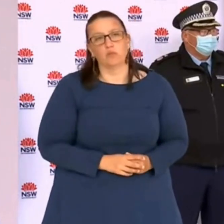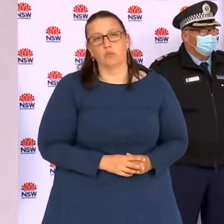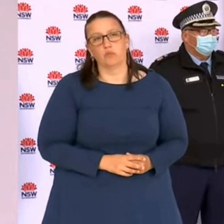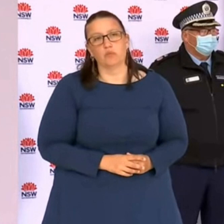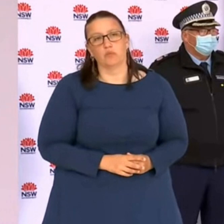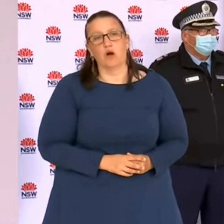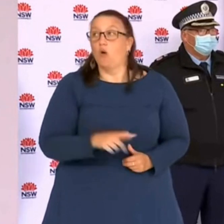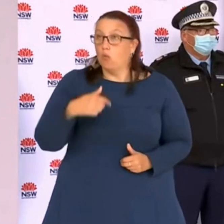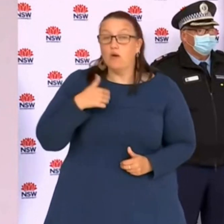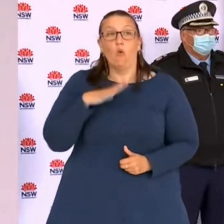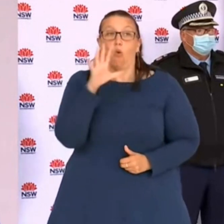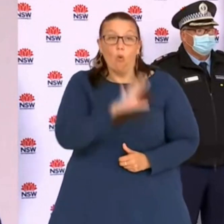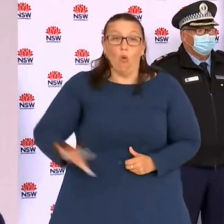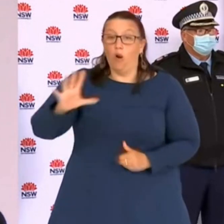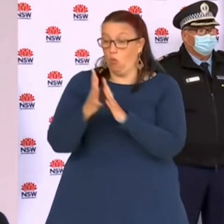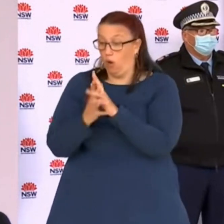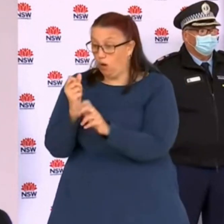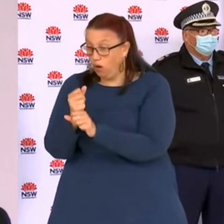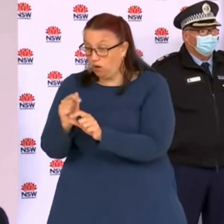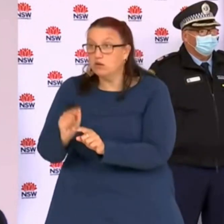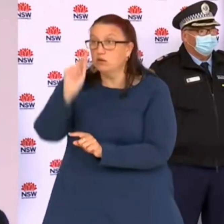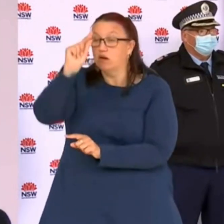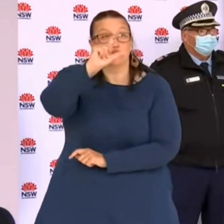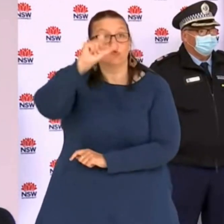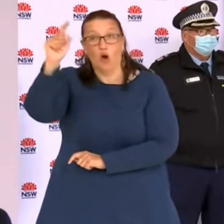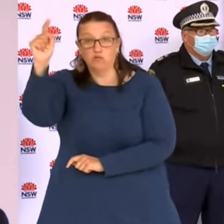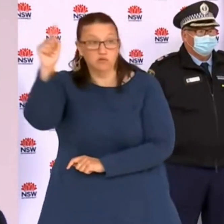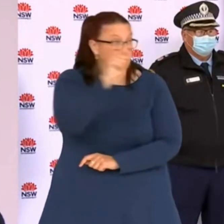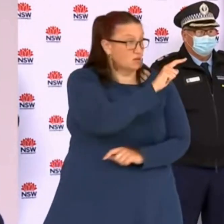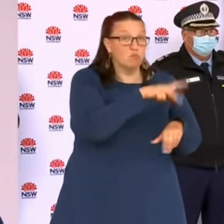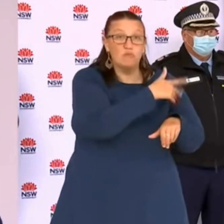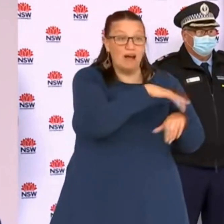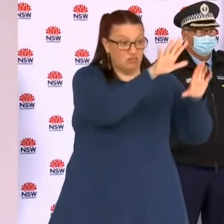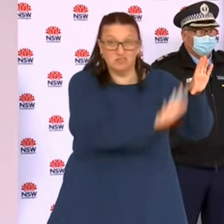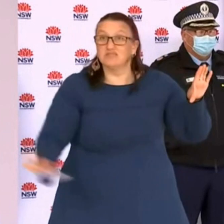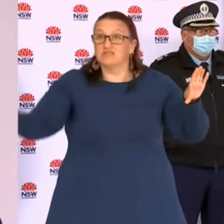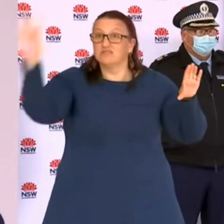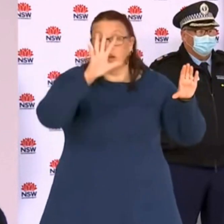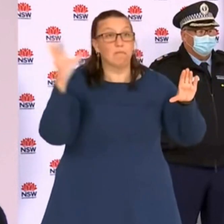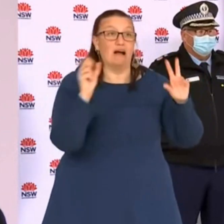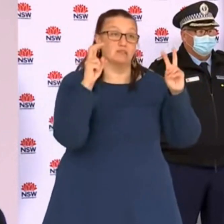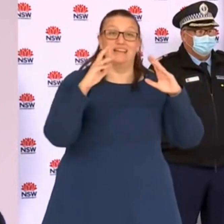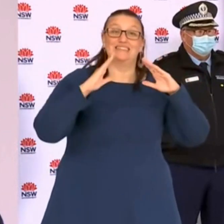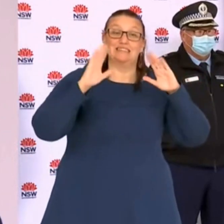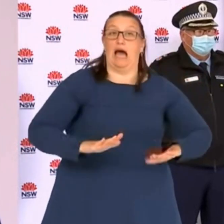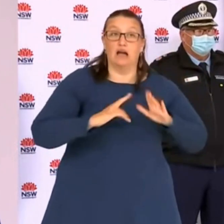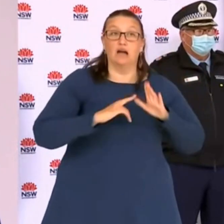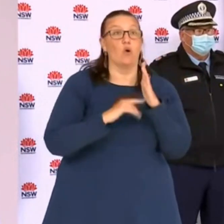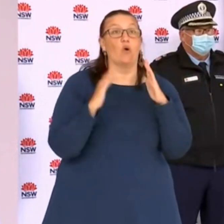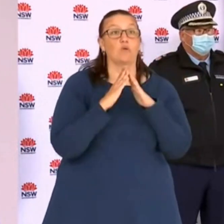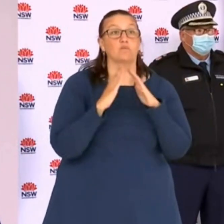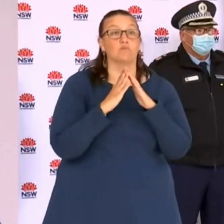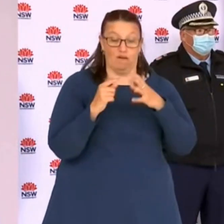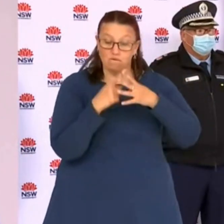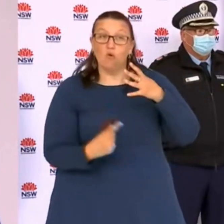we're following the health advice in relation to what we define as Greater Sydney, those areas that have been required to stay at home unless they have the 4 reasons.